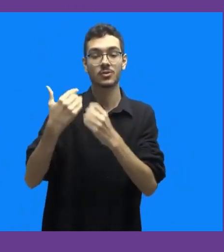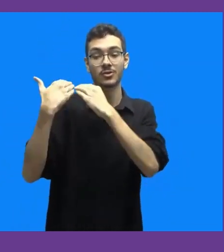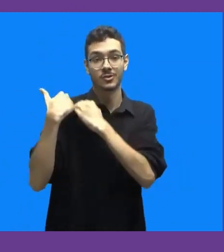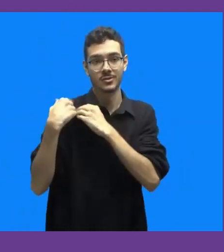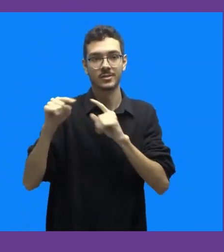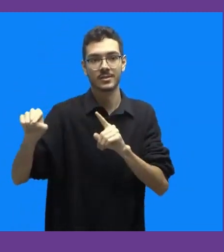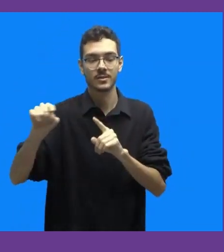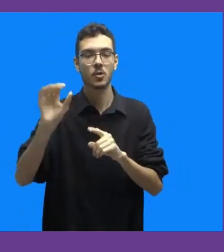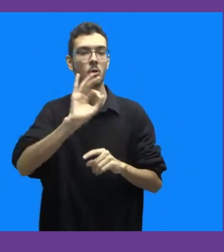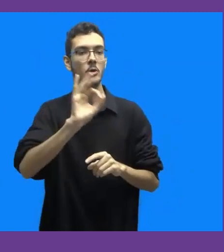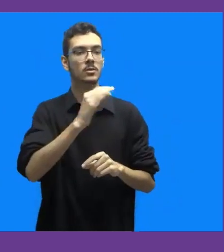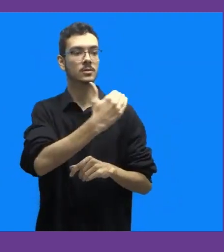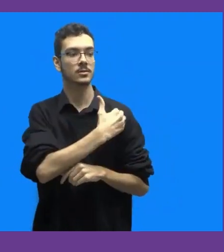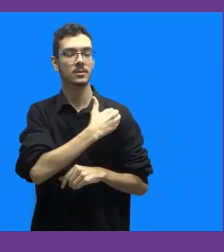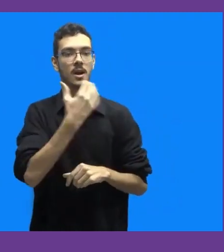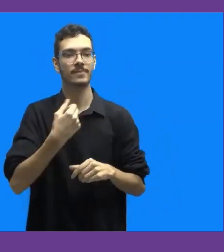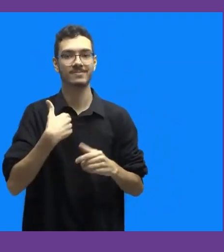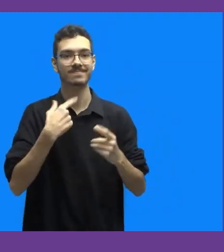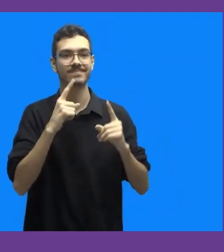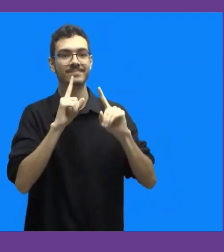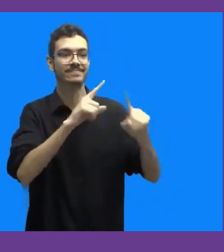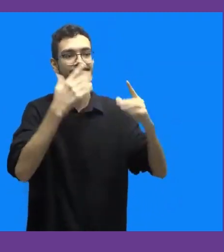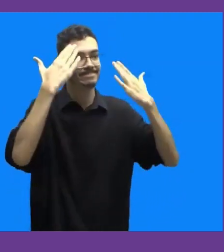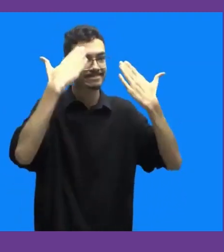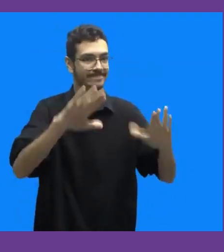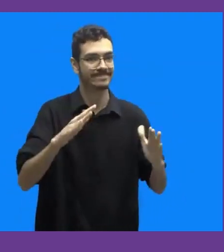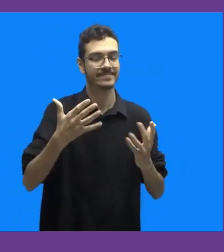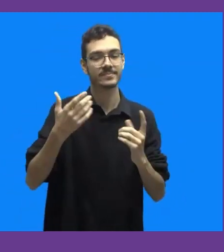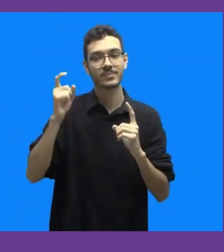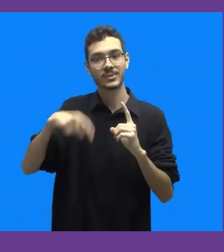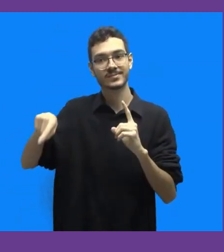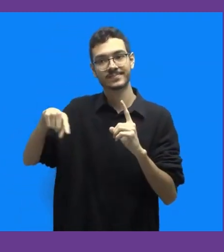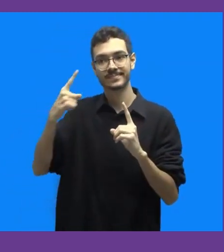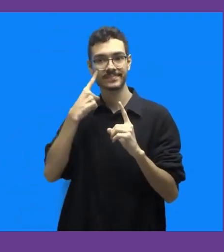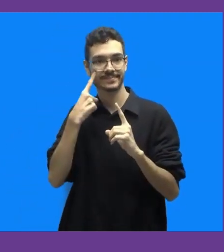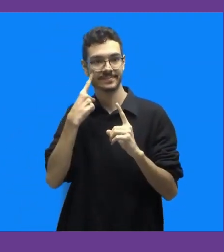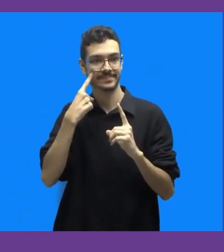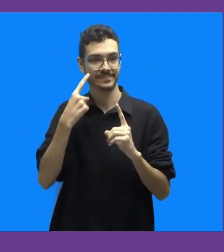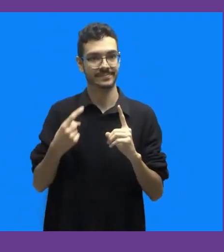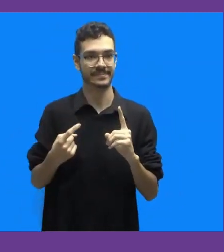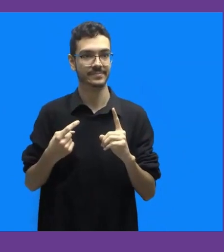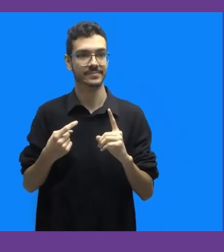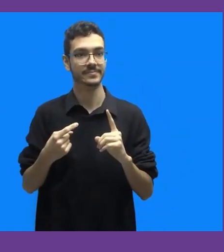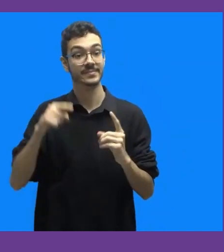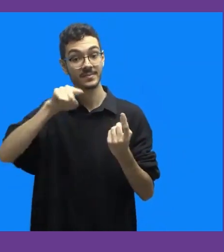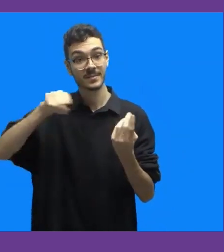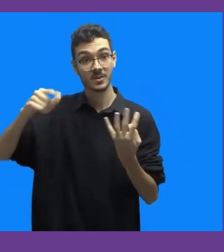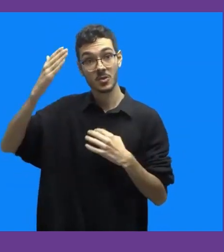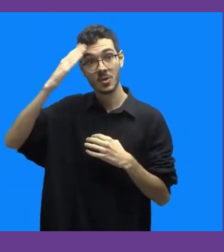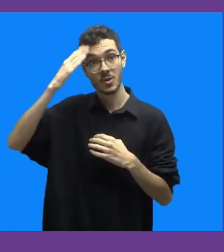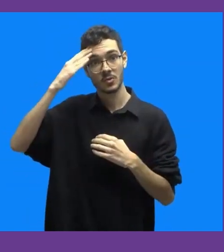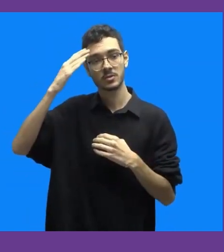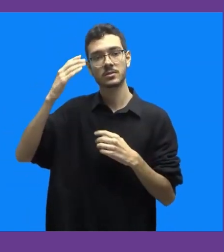in the past, the university would have looked to me to have all the answers. Anything to do with disability, and I'm sure some of you practitioners will experience that if